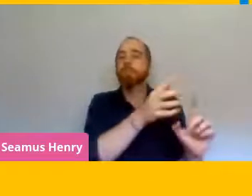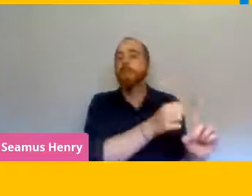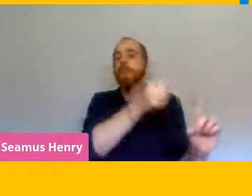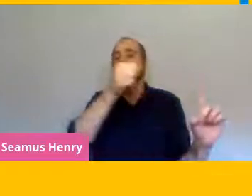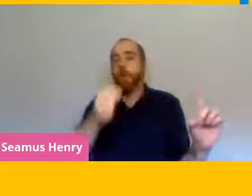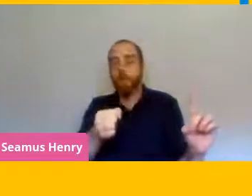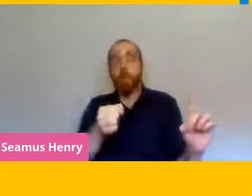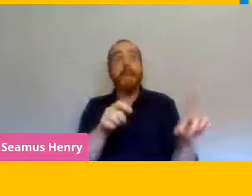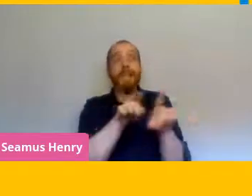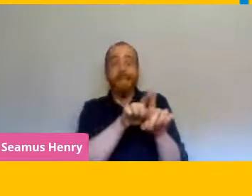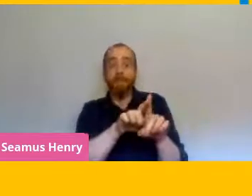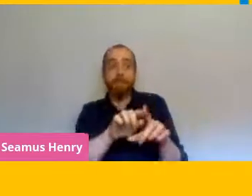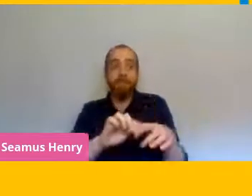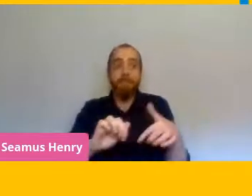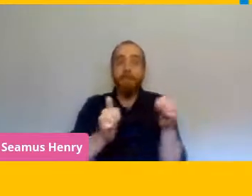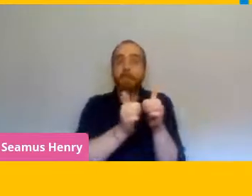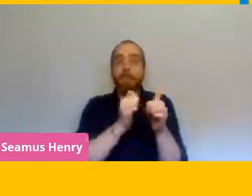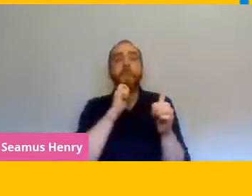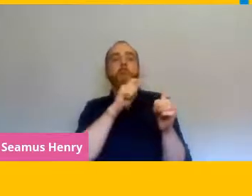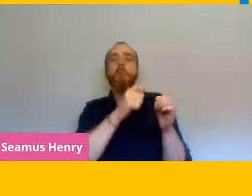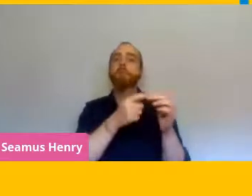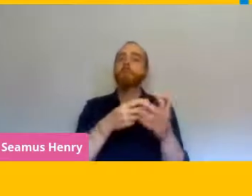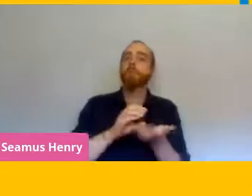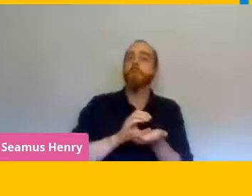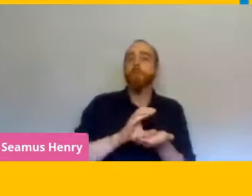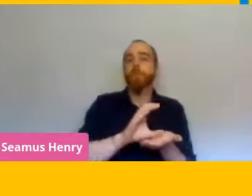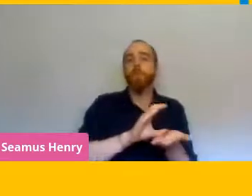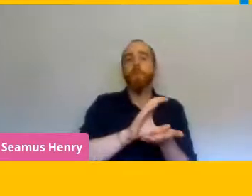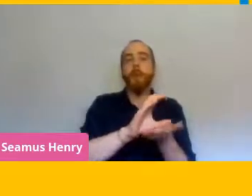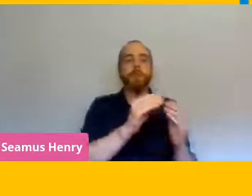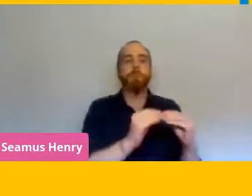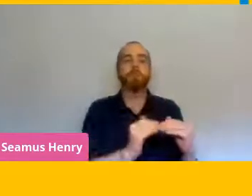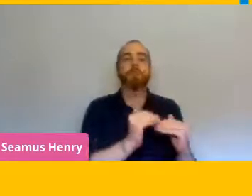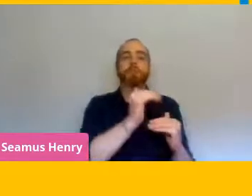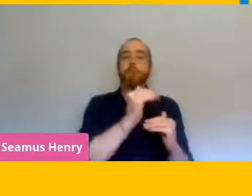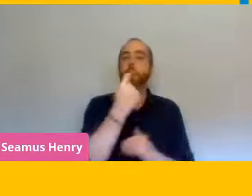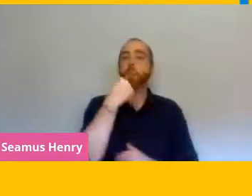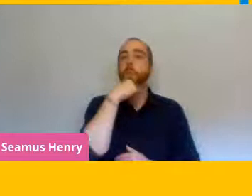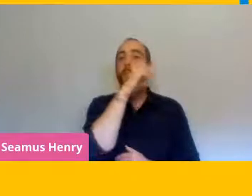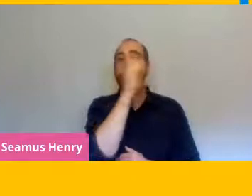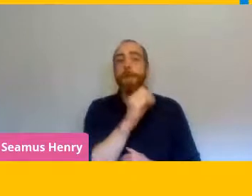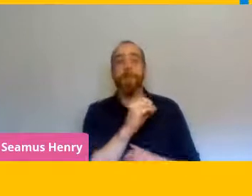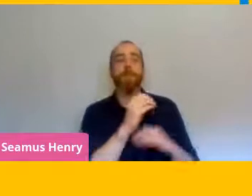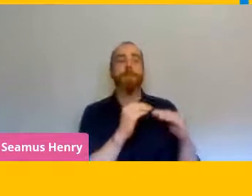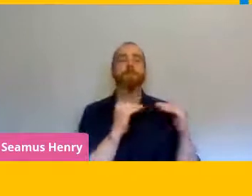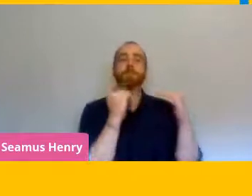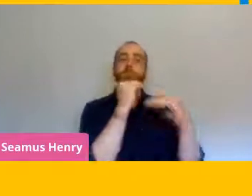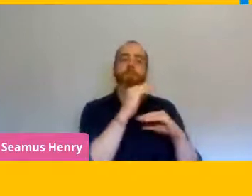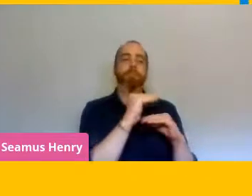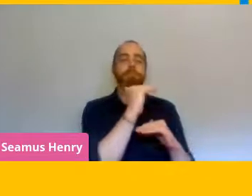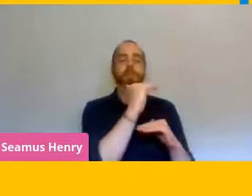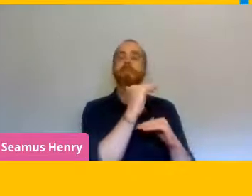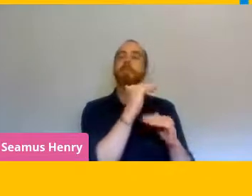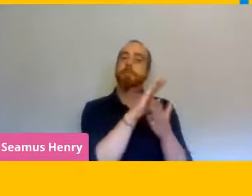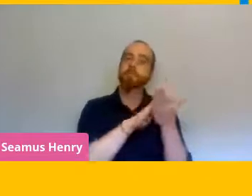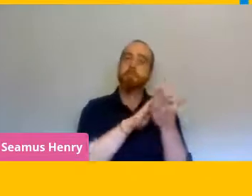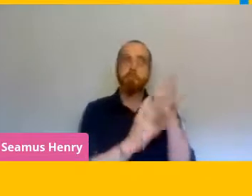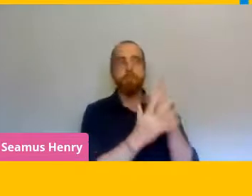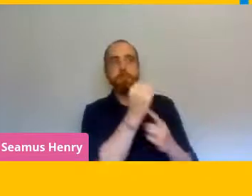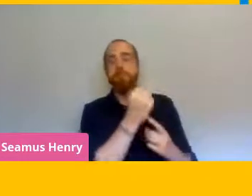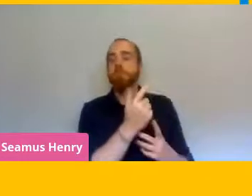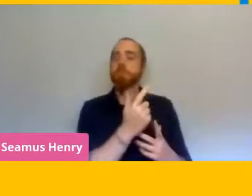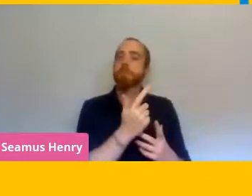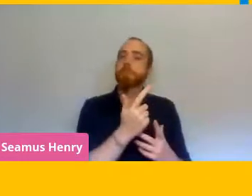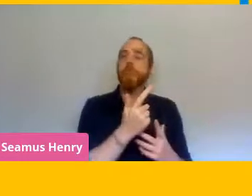to 100% of what they would have expected. And as Vicky says, it's a real shame that other employers didn't follow this lead. But yeah,